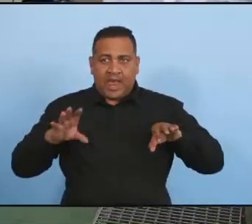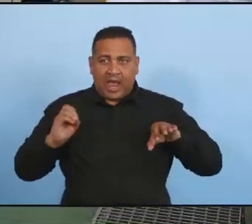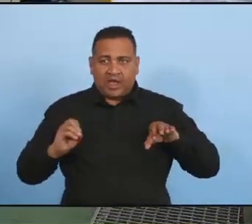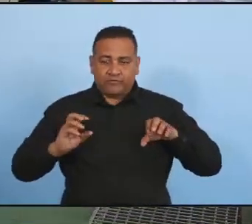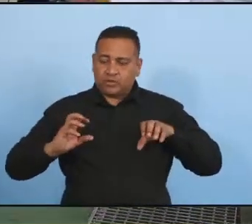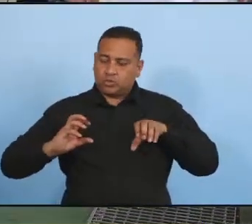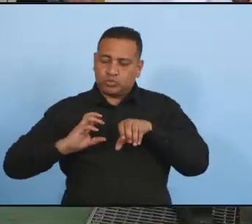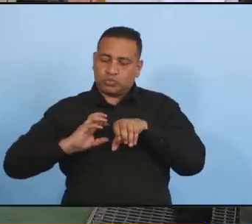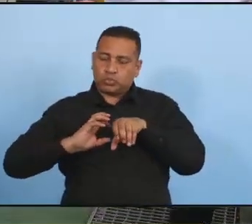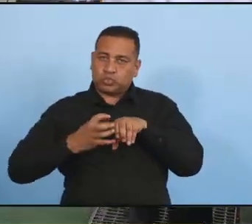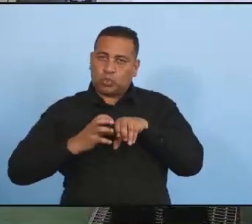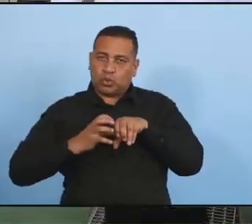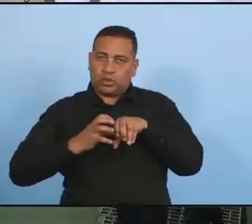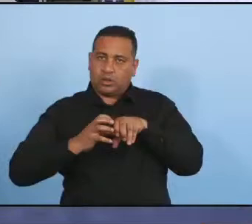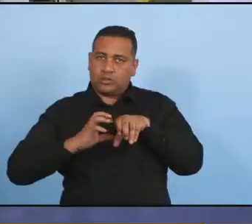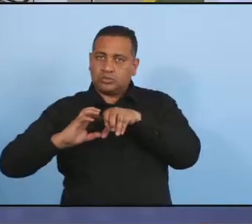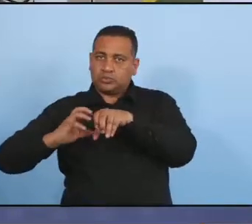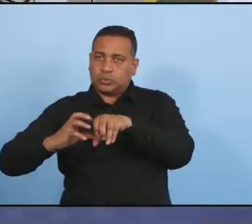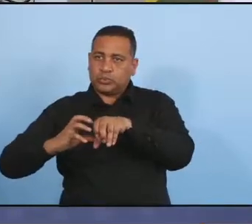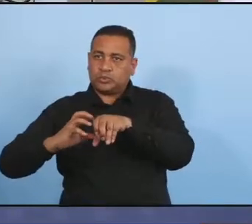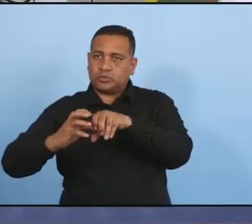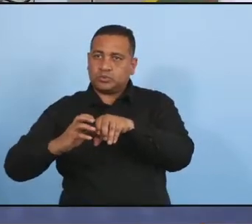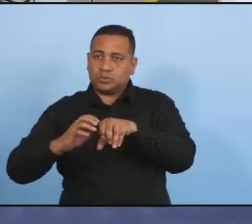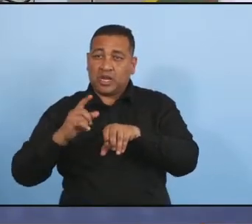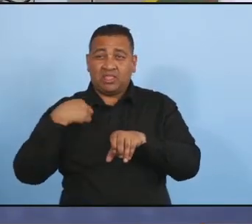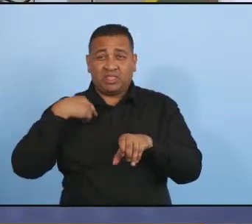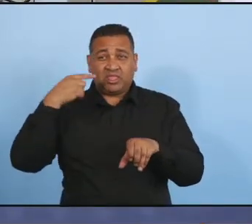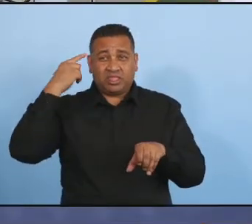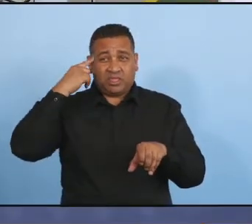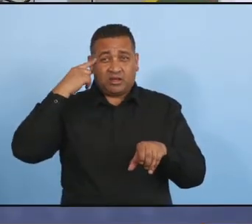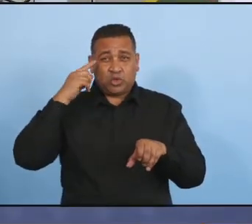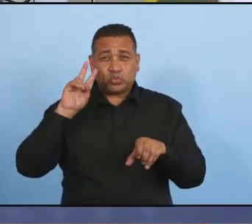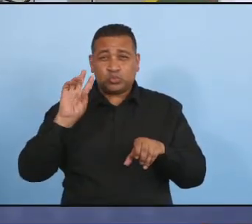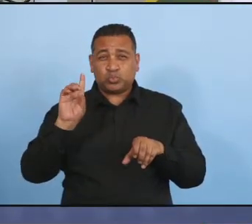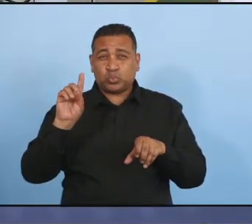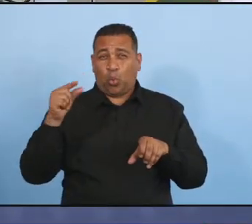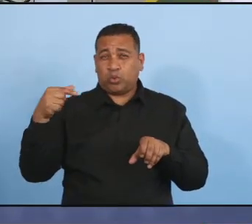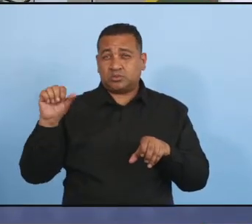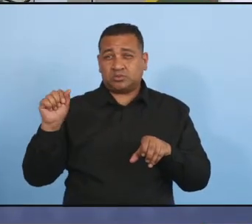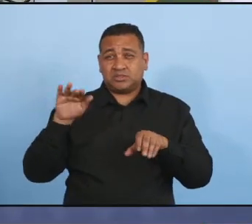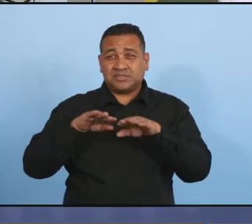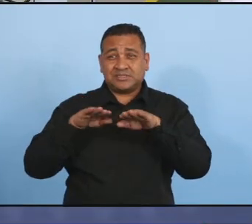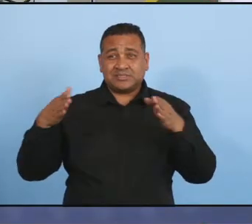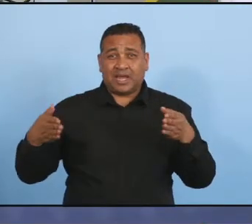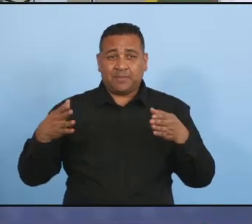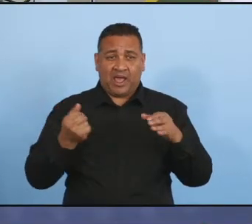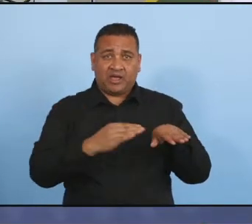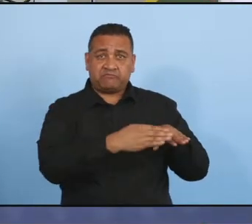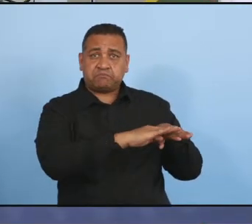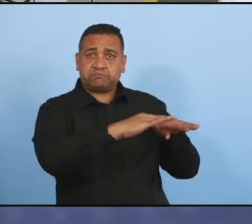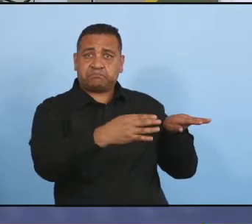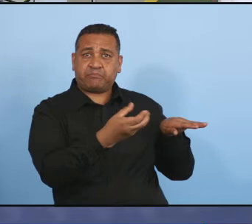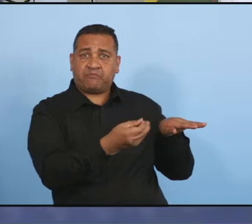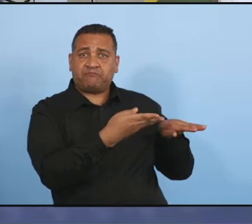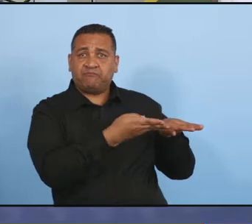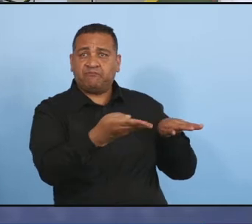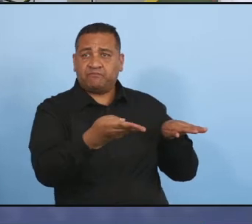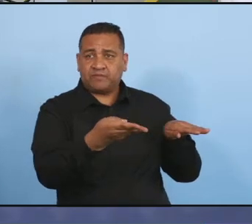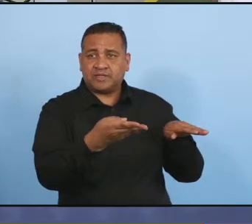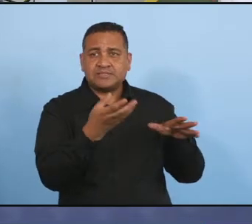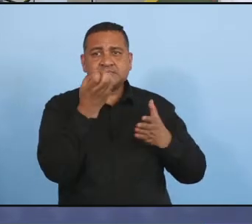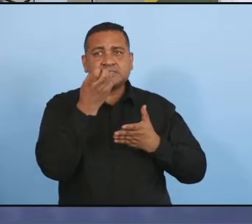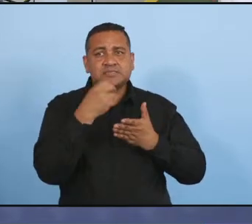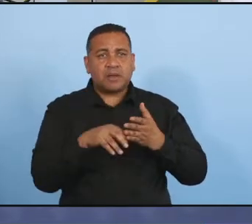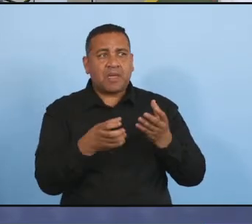okay. And I know Dougal's probably going to have a look, because I know we've got a table with things there as well. Yeah, I actually want to look at like some of the things that we have here, because